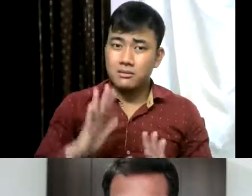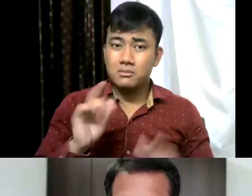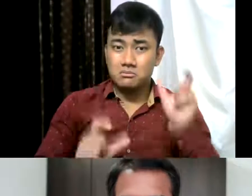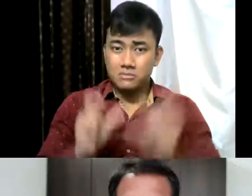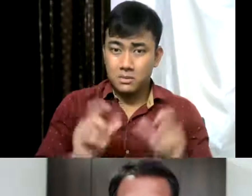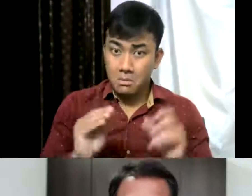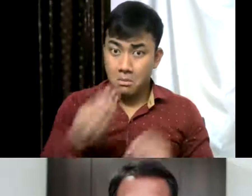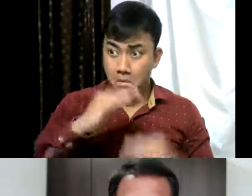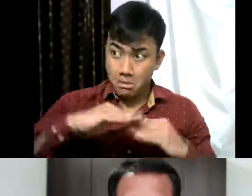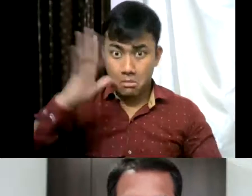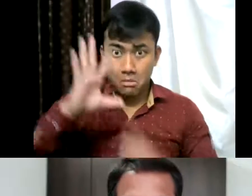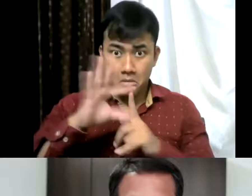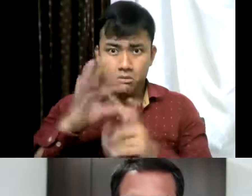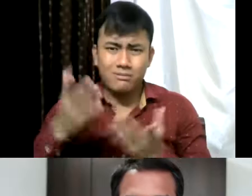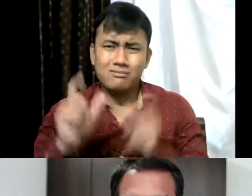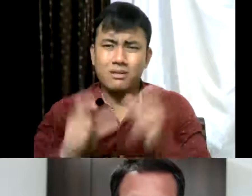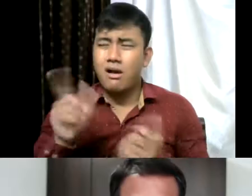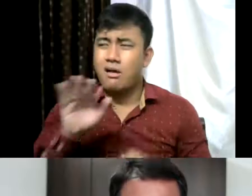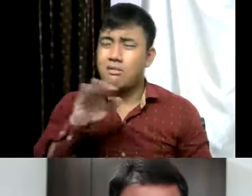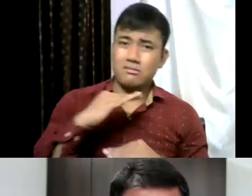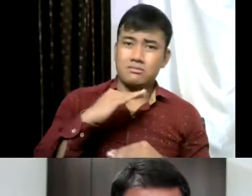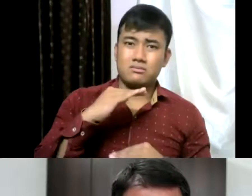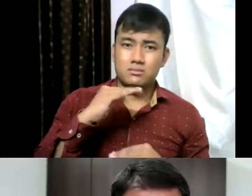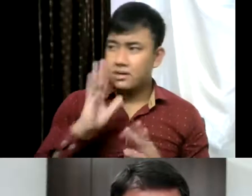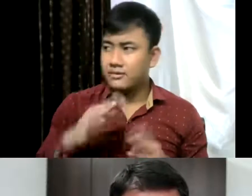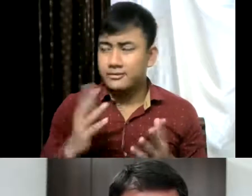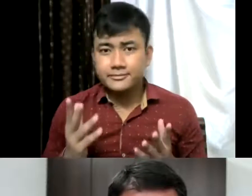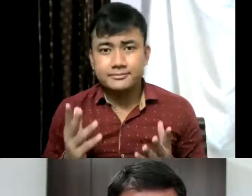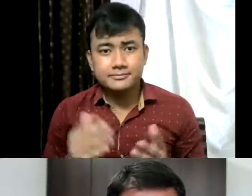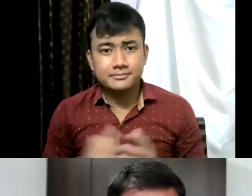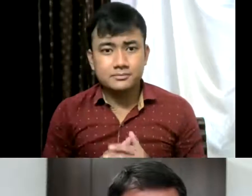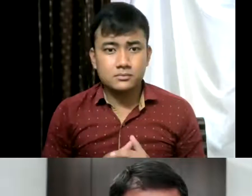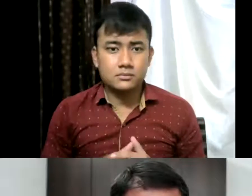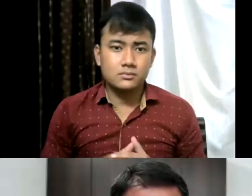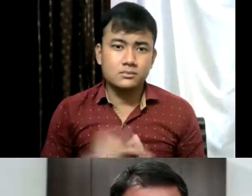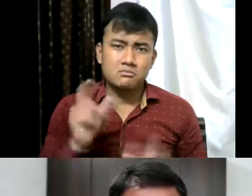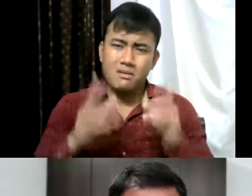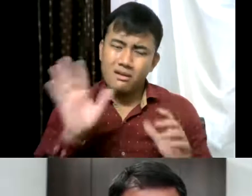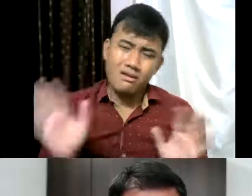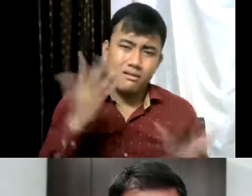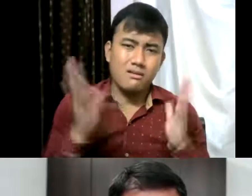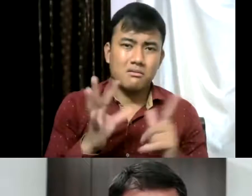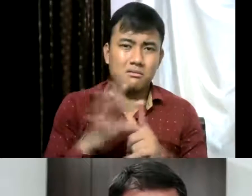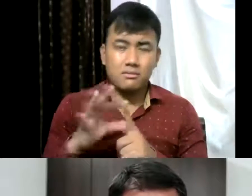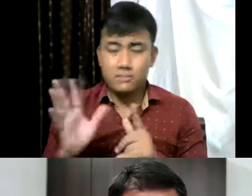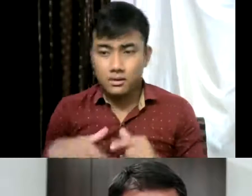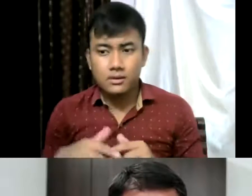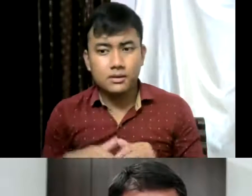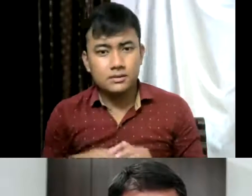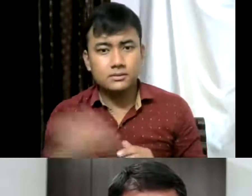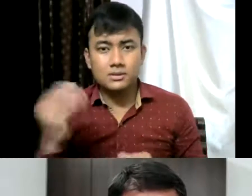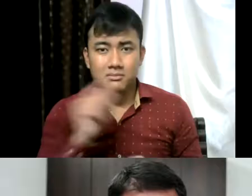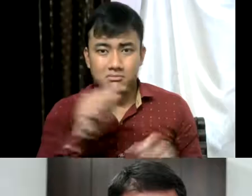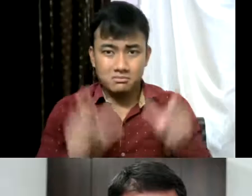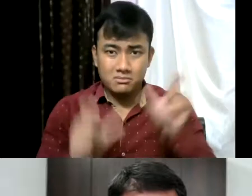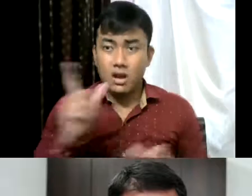even acknowledge their desire and work upon it. So the kind of fear that